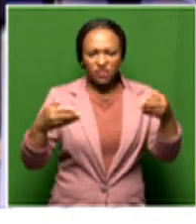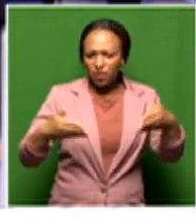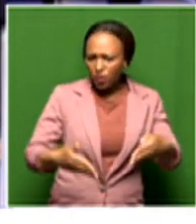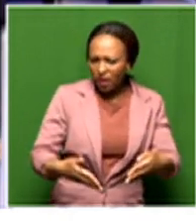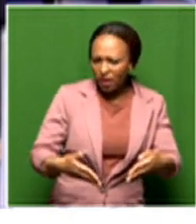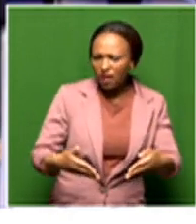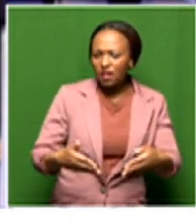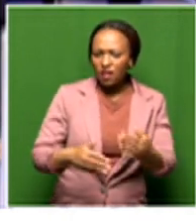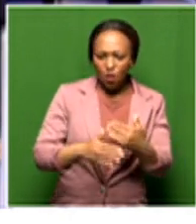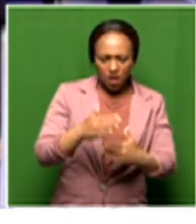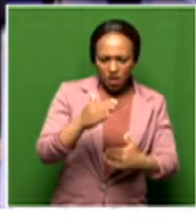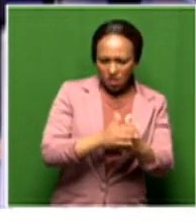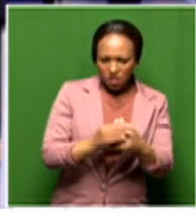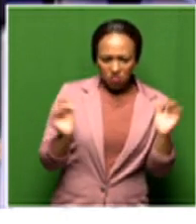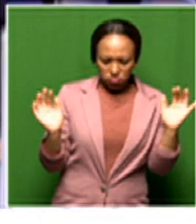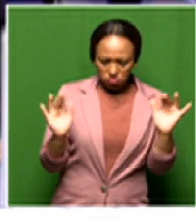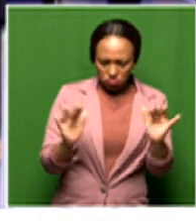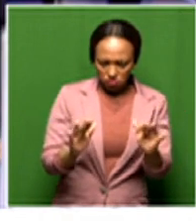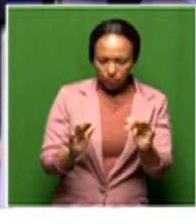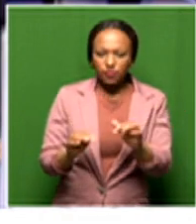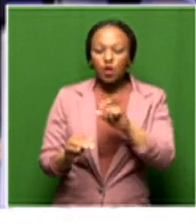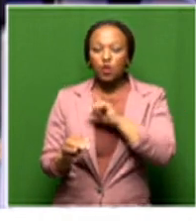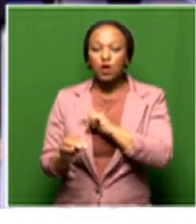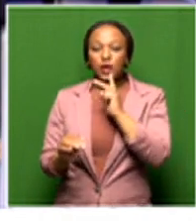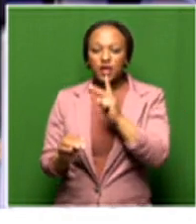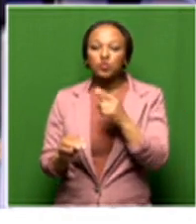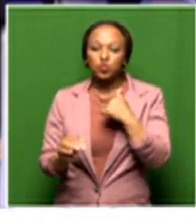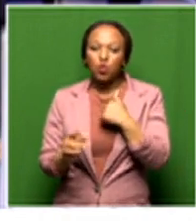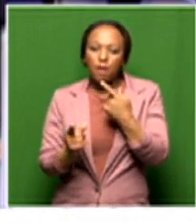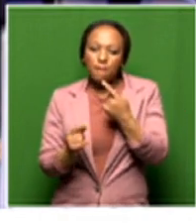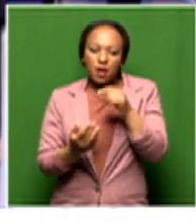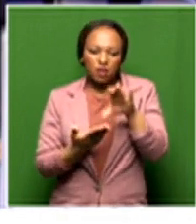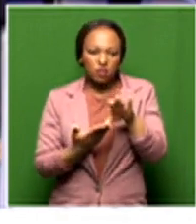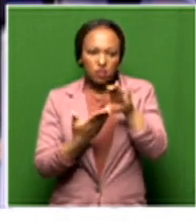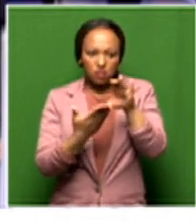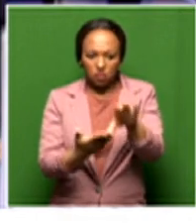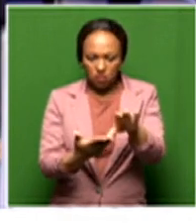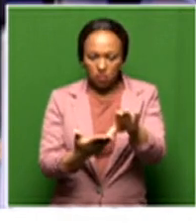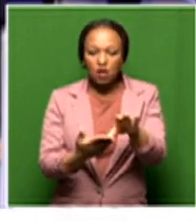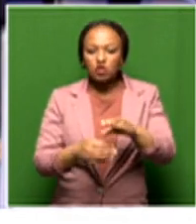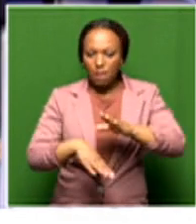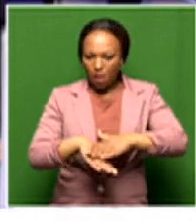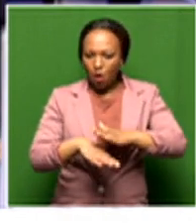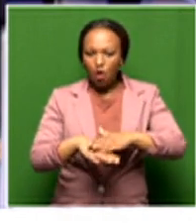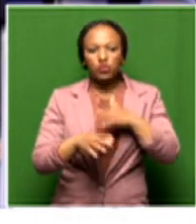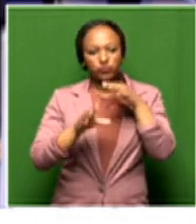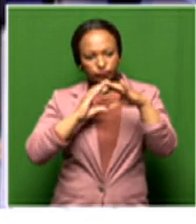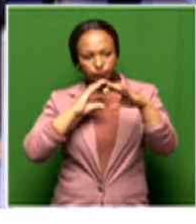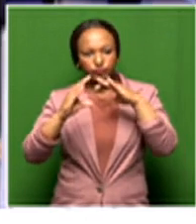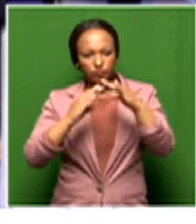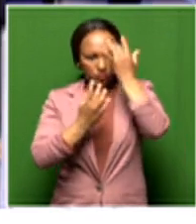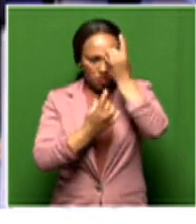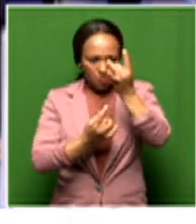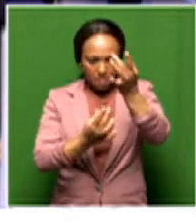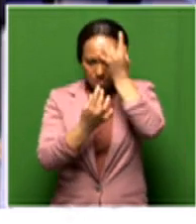funerals, etc., that we needed to invest in the ability to be able to reinforce and communicate